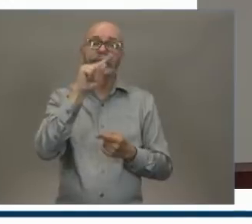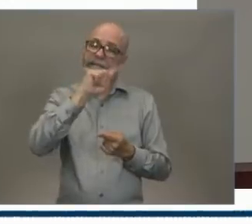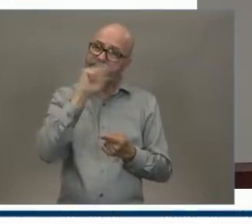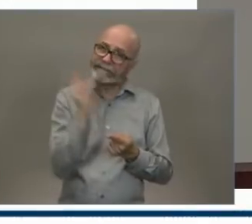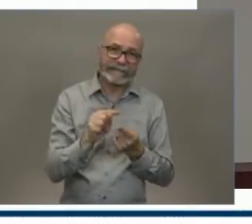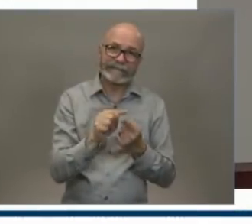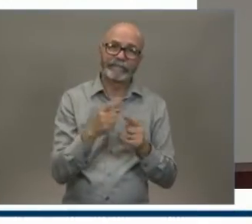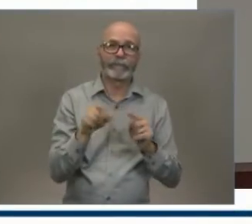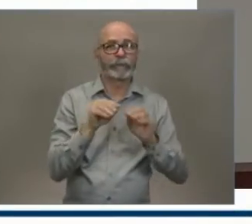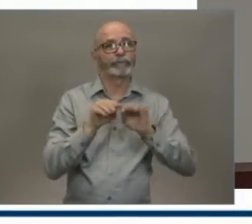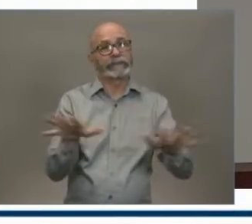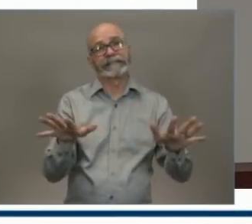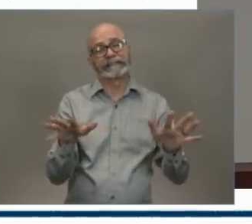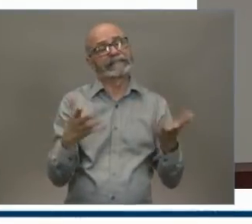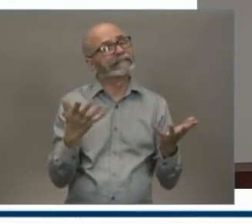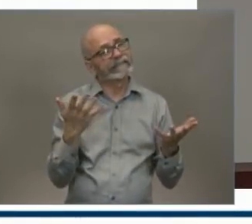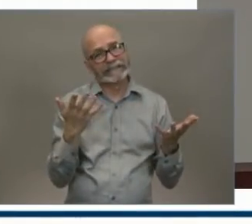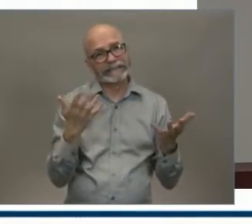virus.